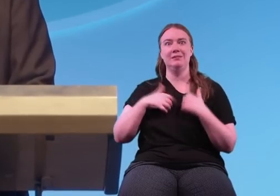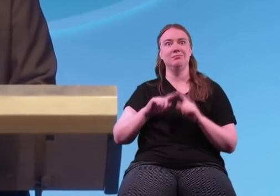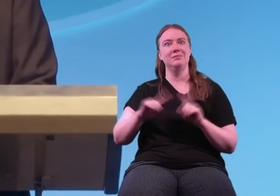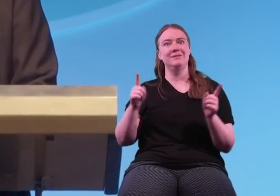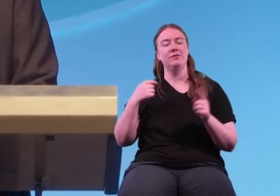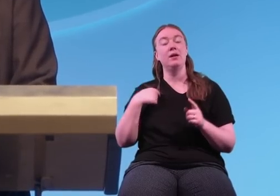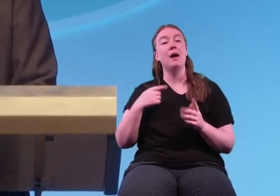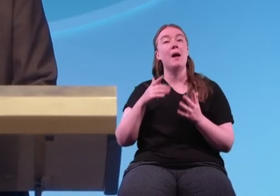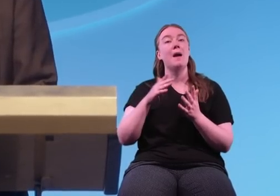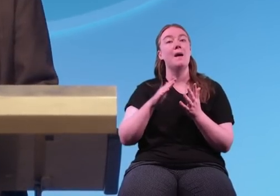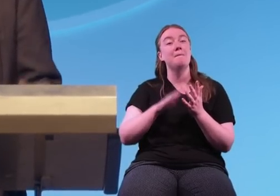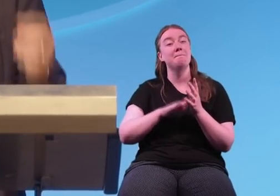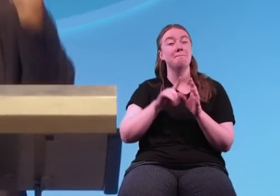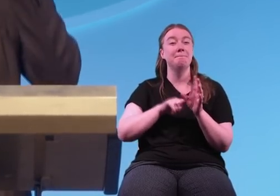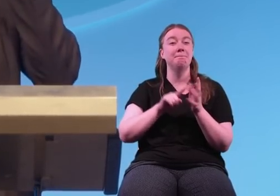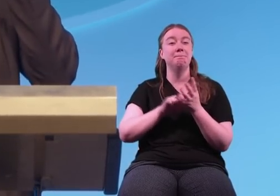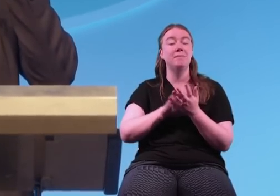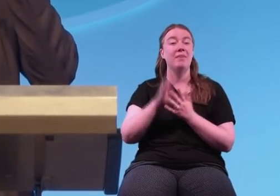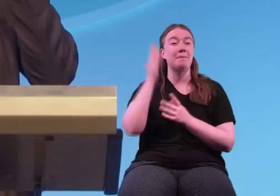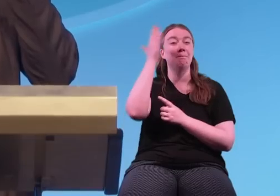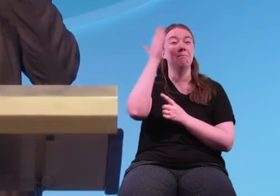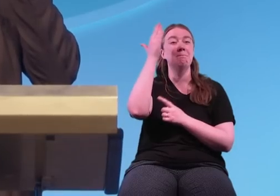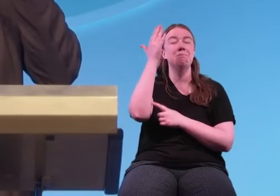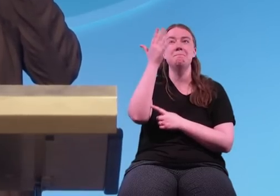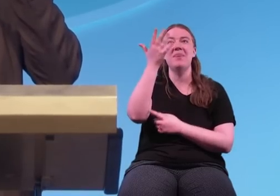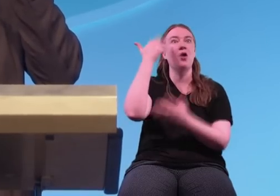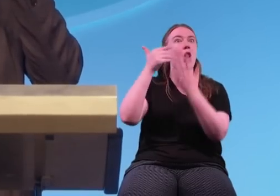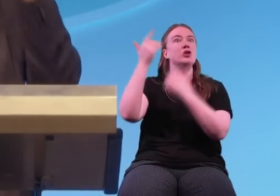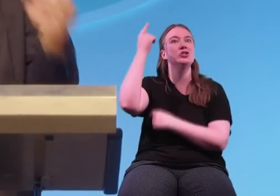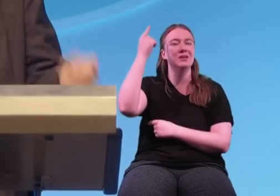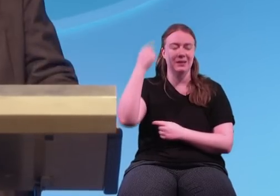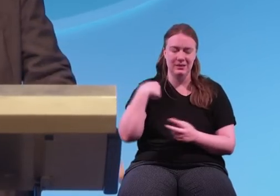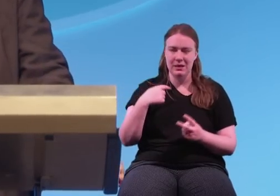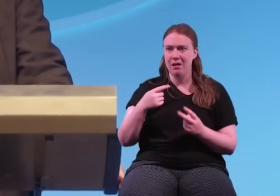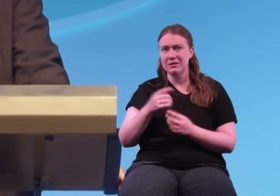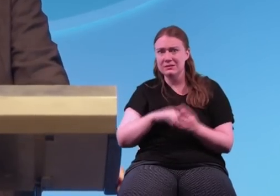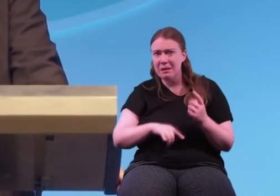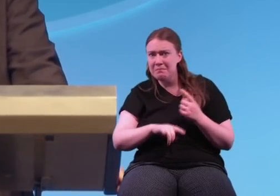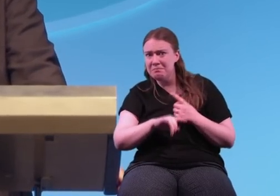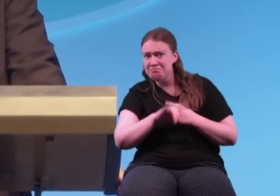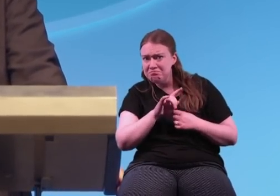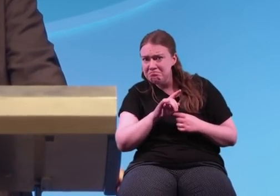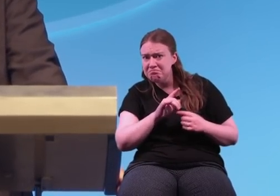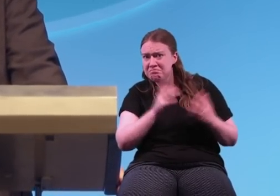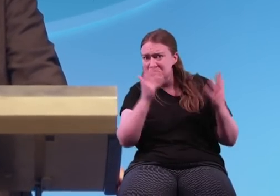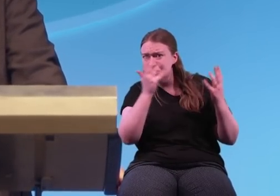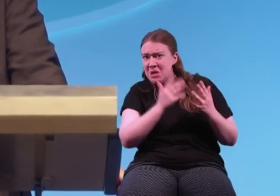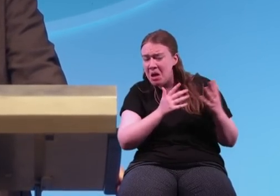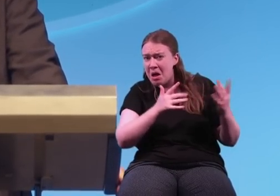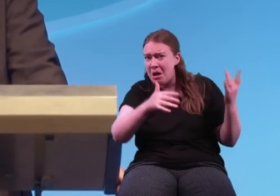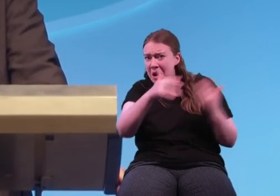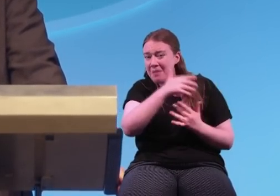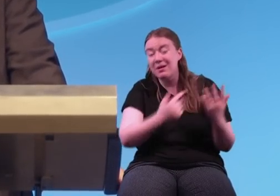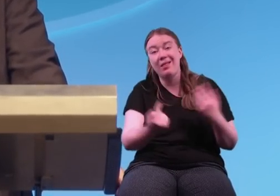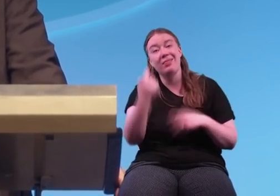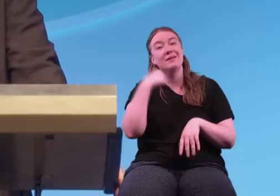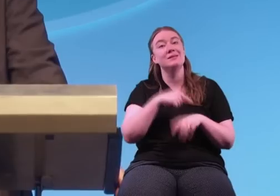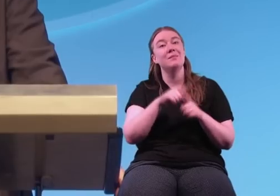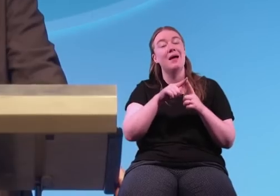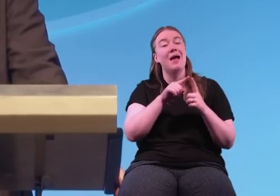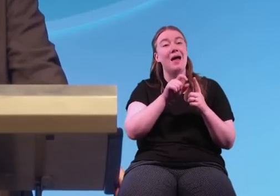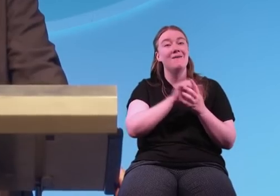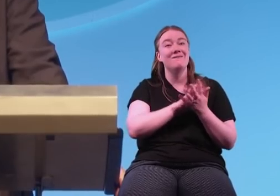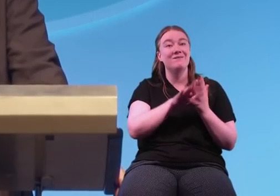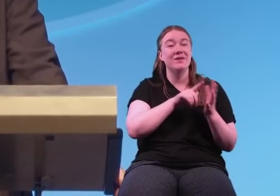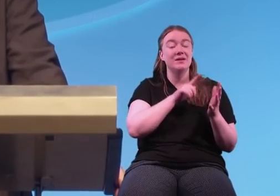mythology begins to take a hold and even dark elements of that take hold in Ephesus and in Edinburgh,